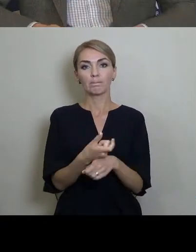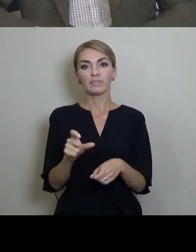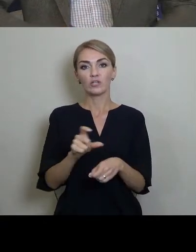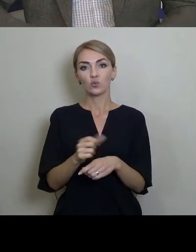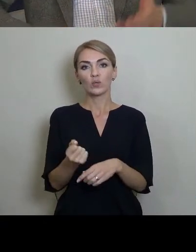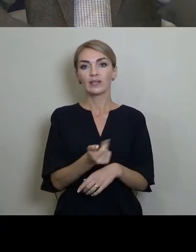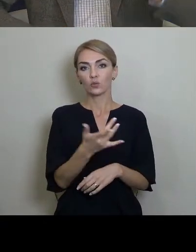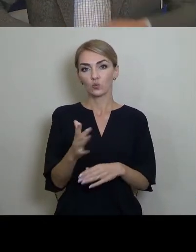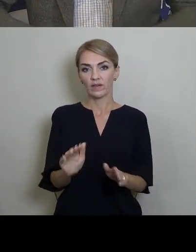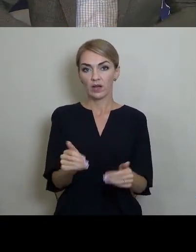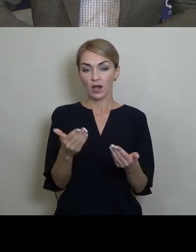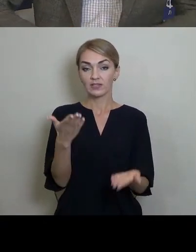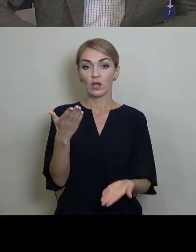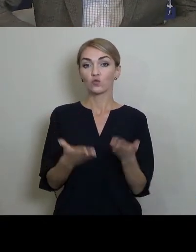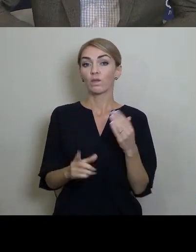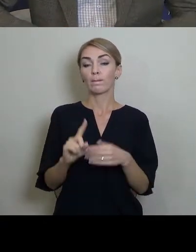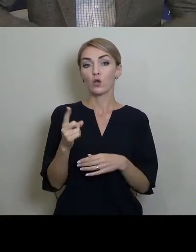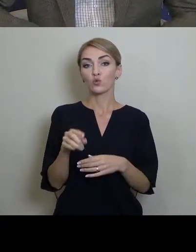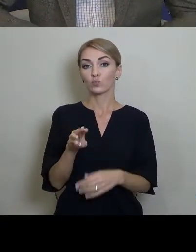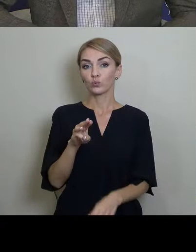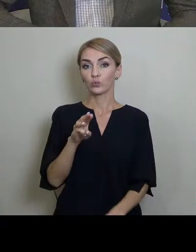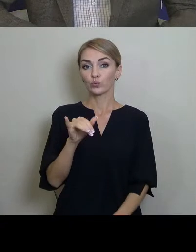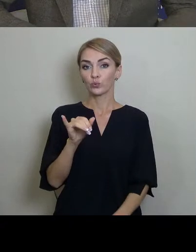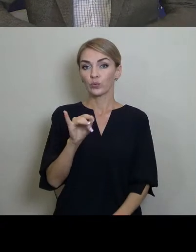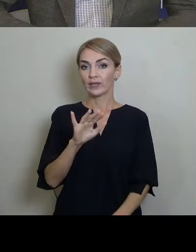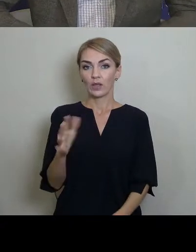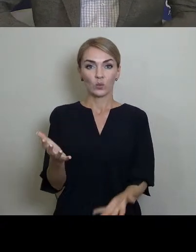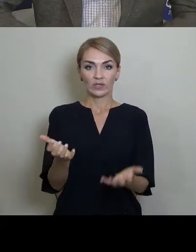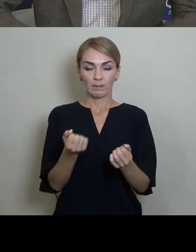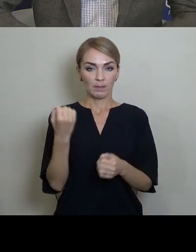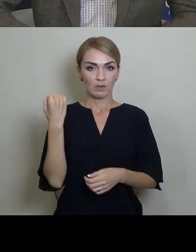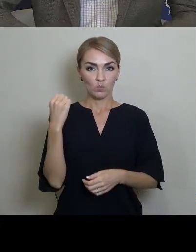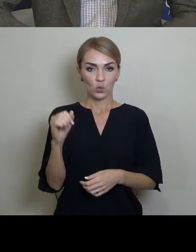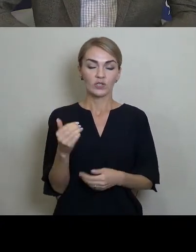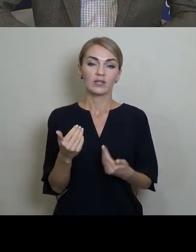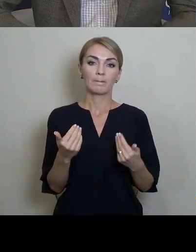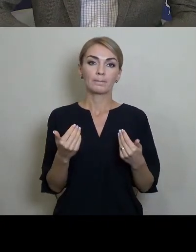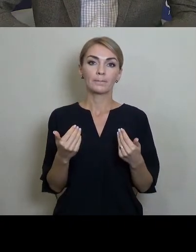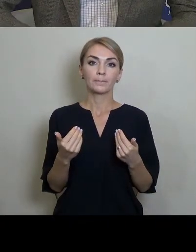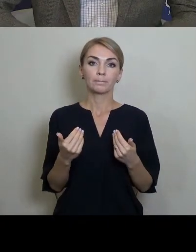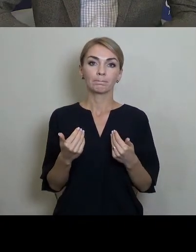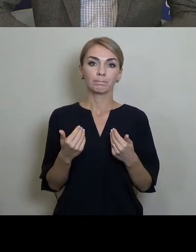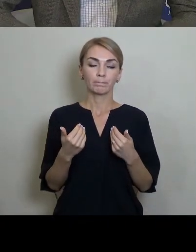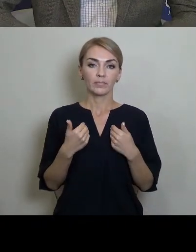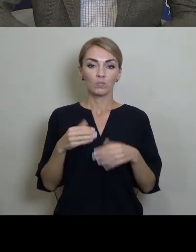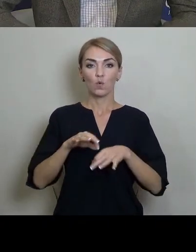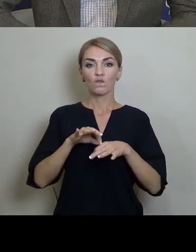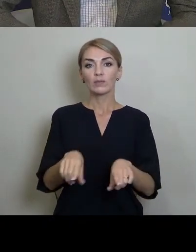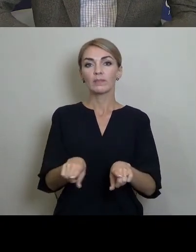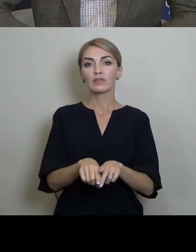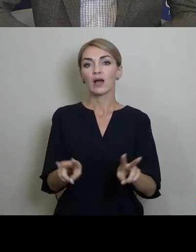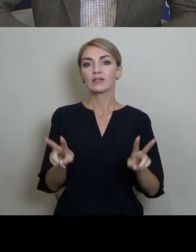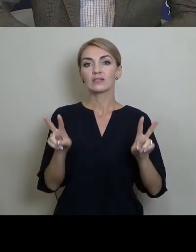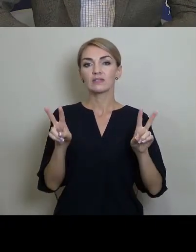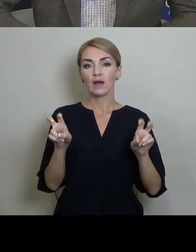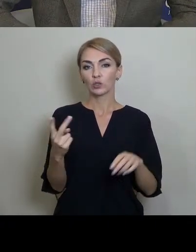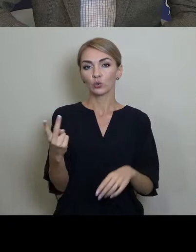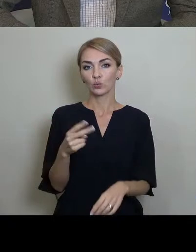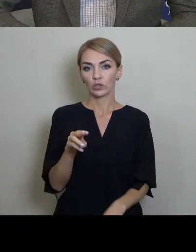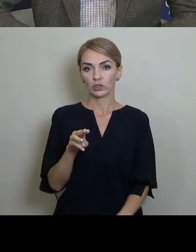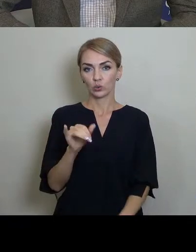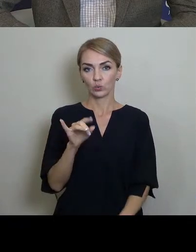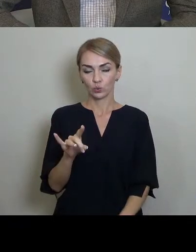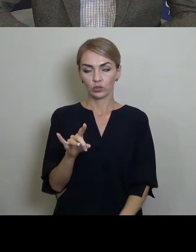and also support the candidate who has more votes. So if we don't get the winner in the first round, we carry out